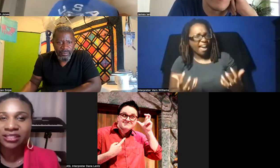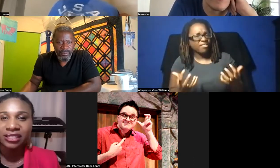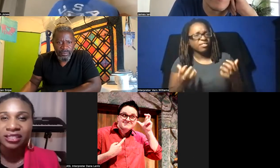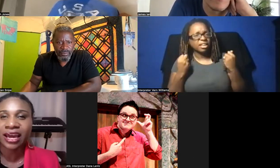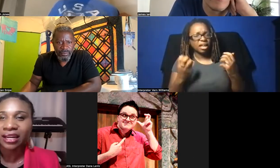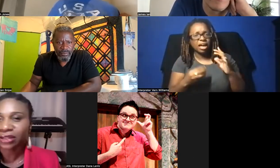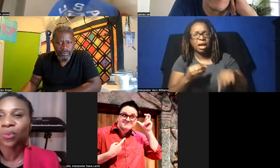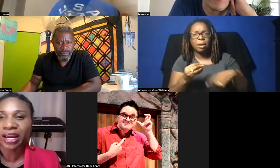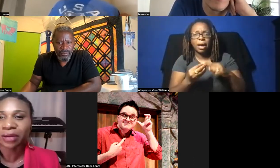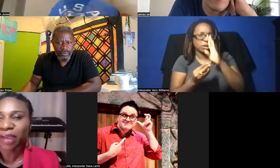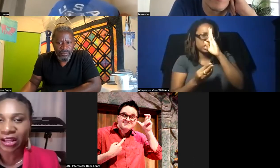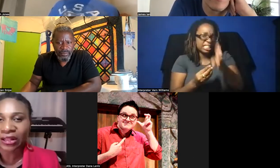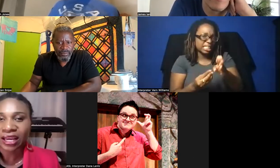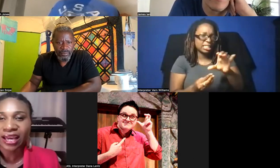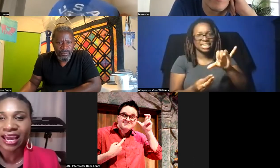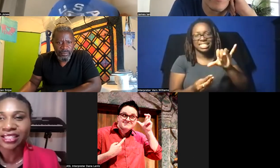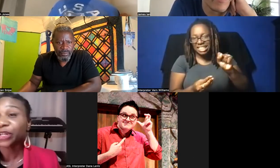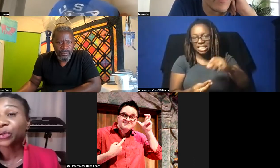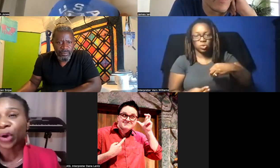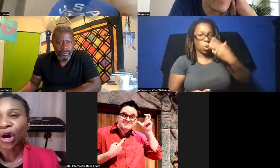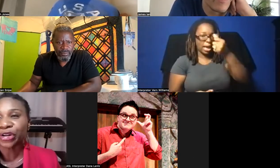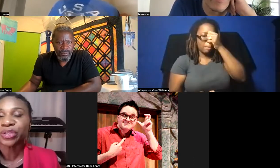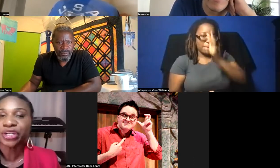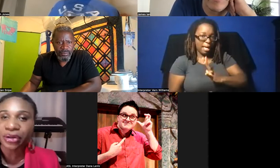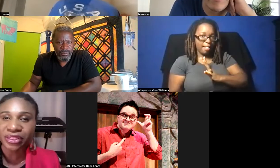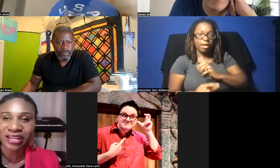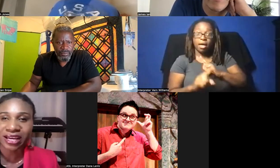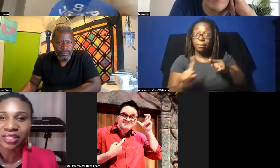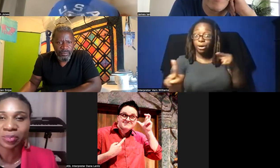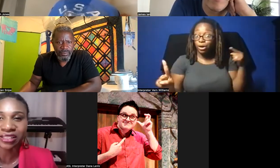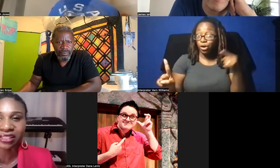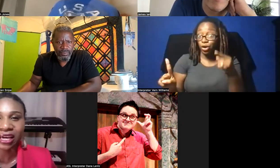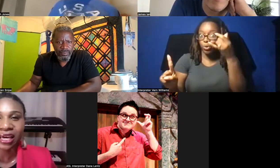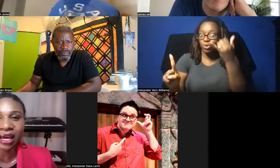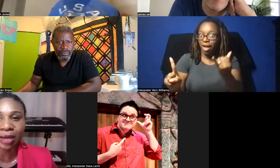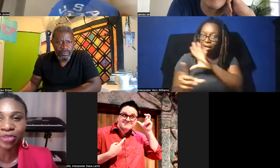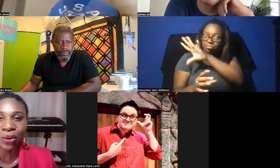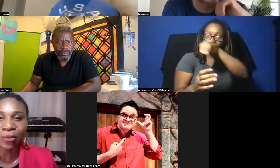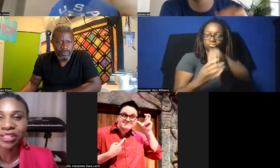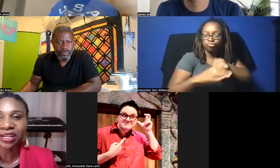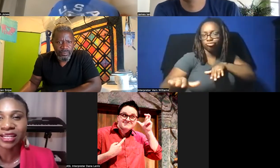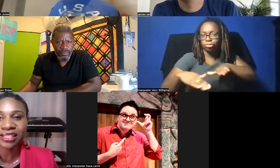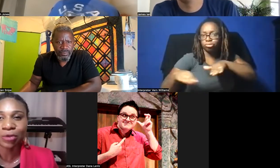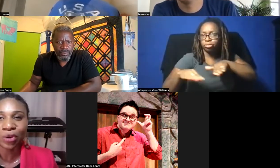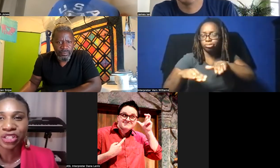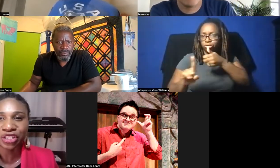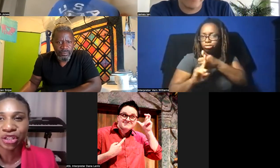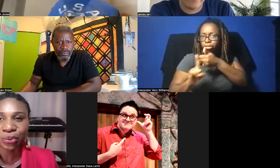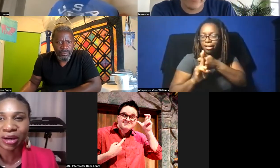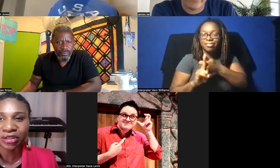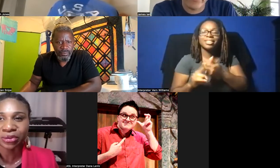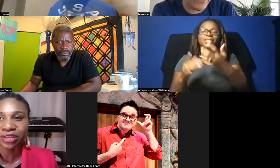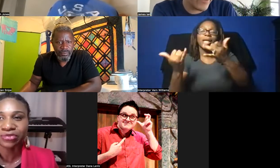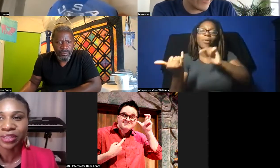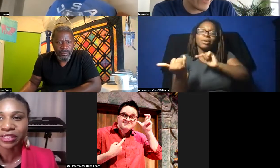straight cis het white male. And here you are doing your thing in that space. So I want to toss that same question to you